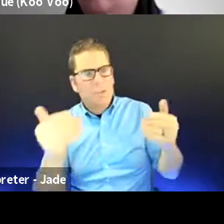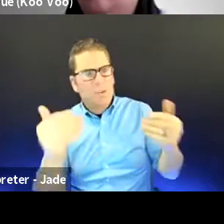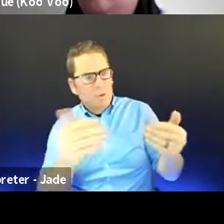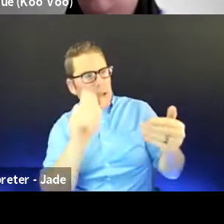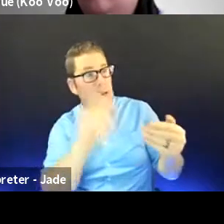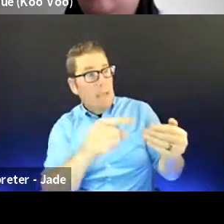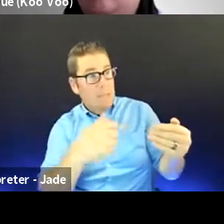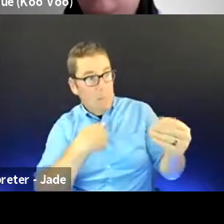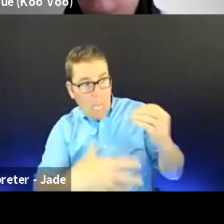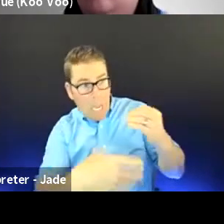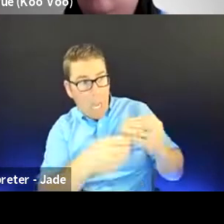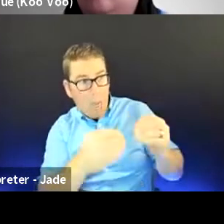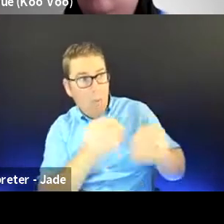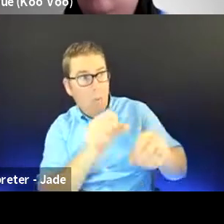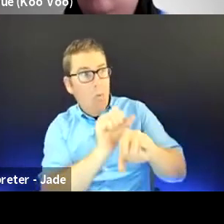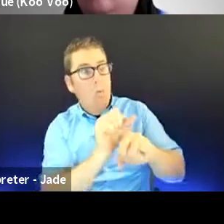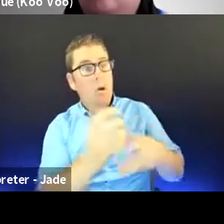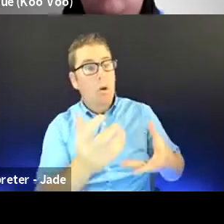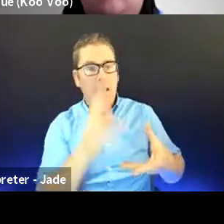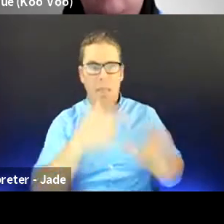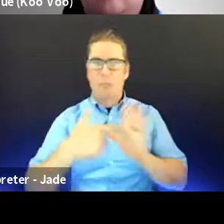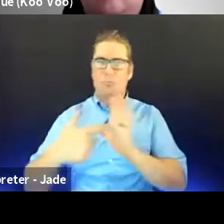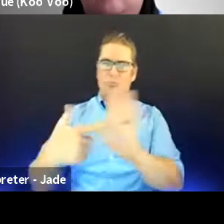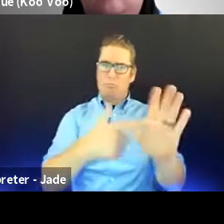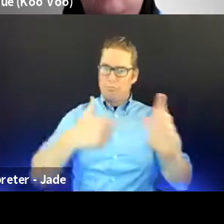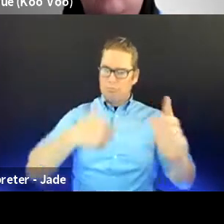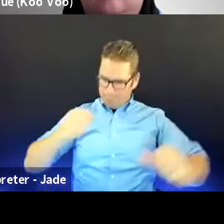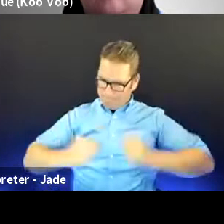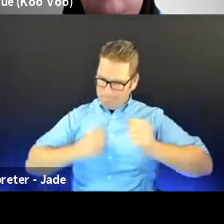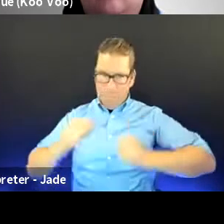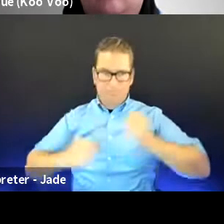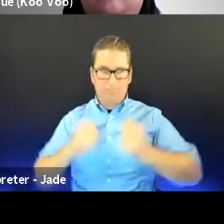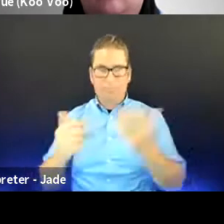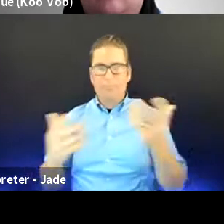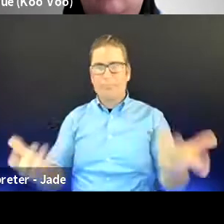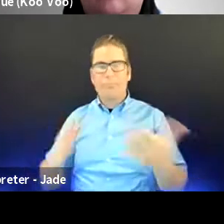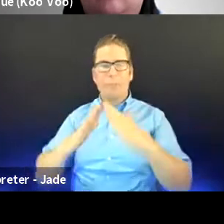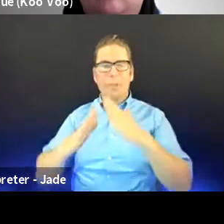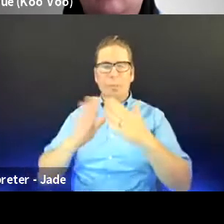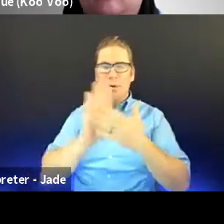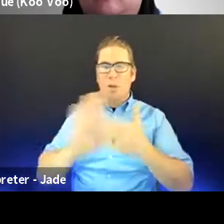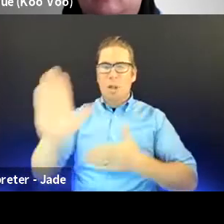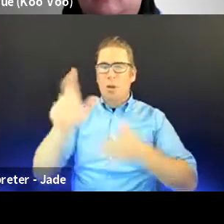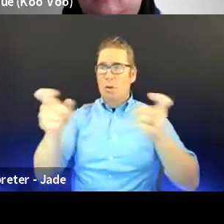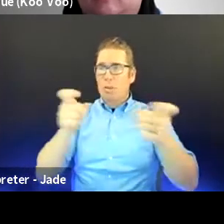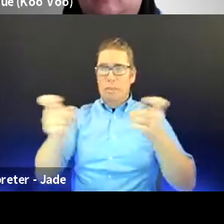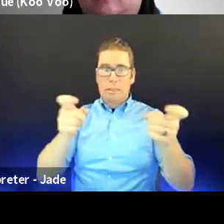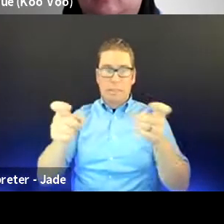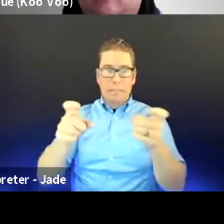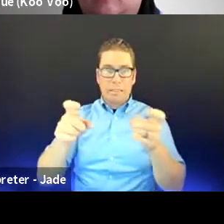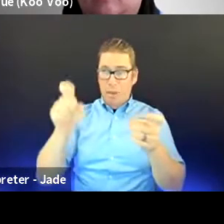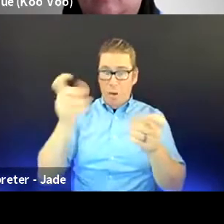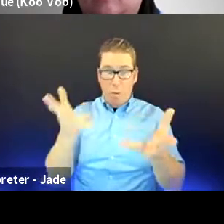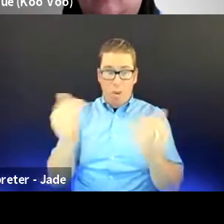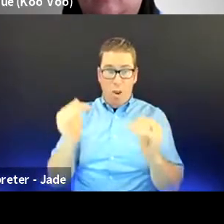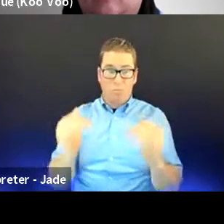kid. If you want to advance the highest levels in community college administration, you have to get your doctorate now.